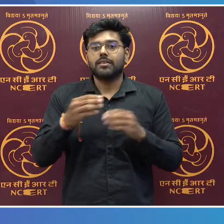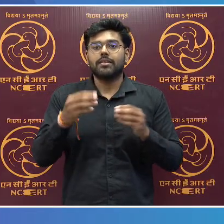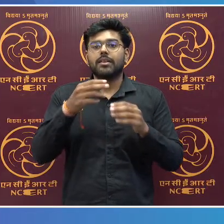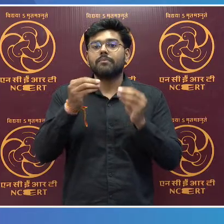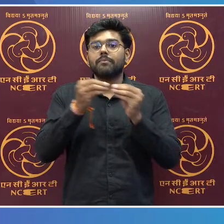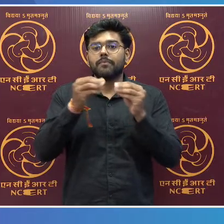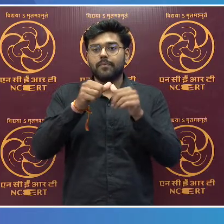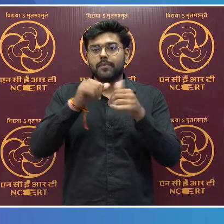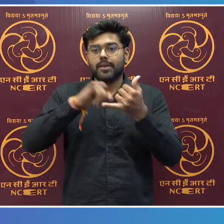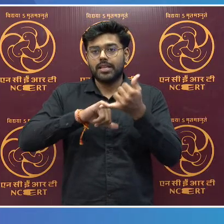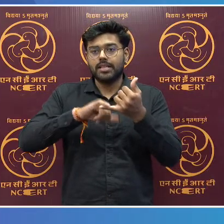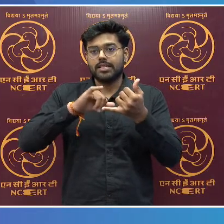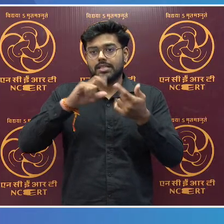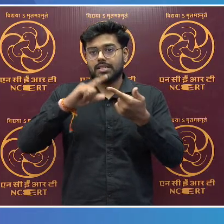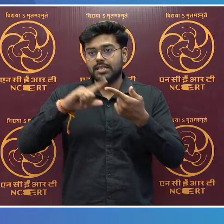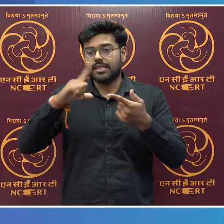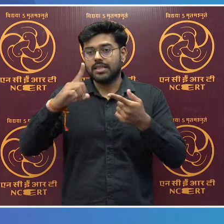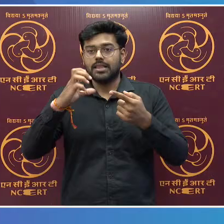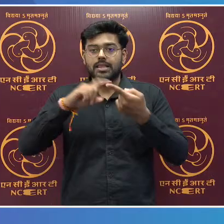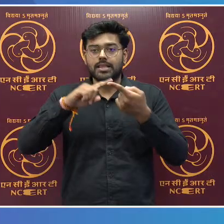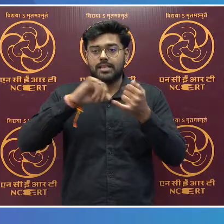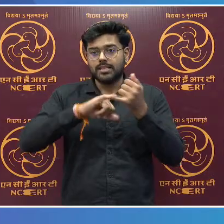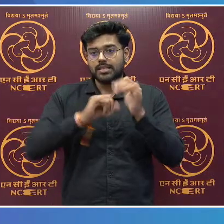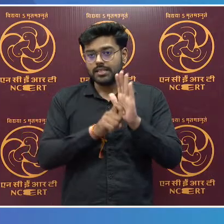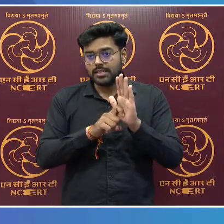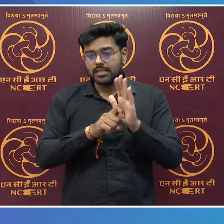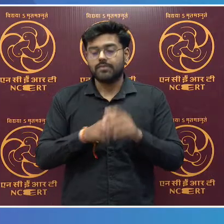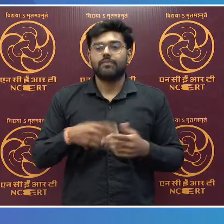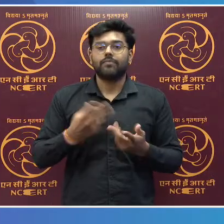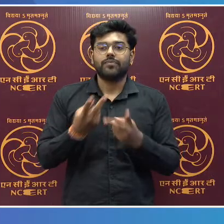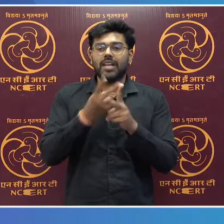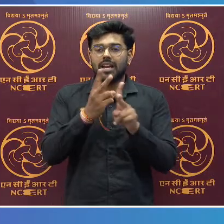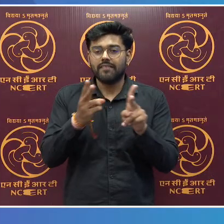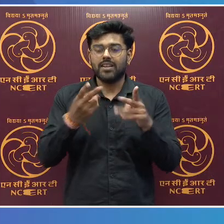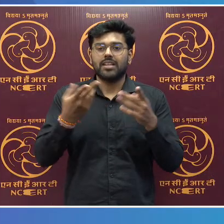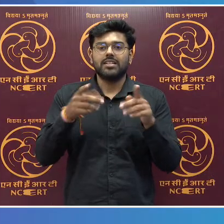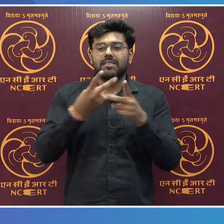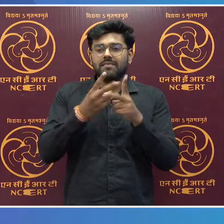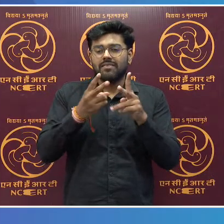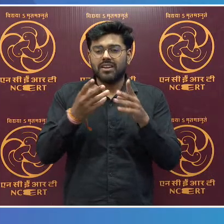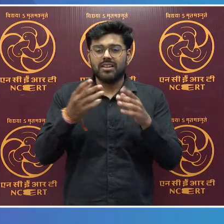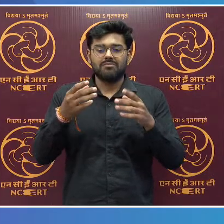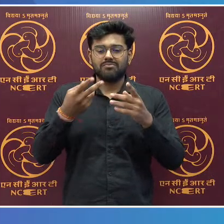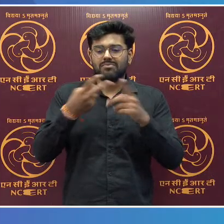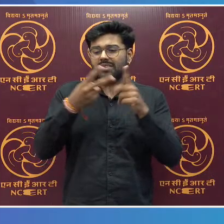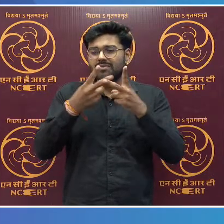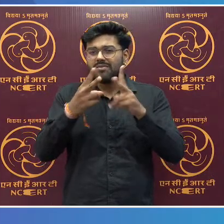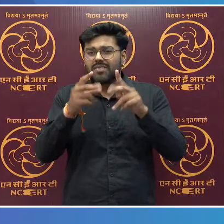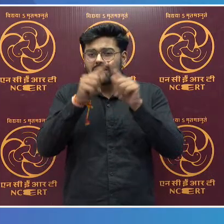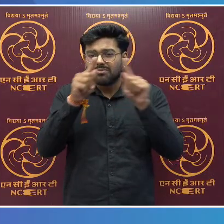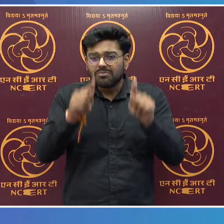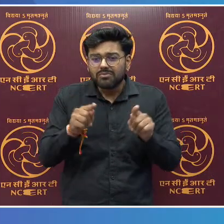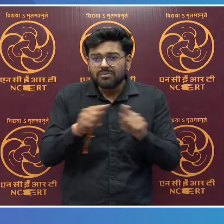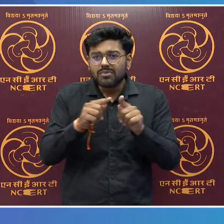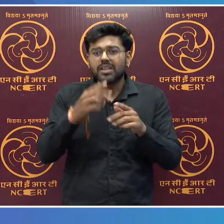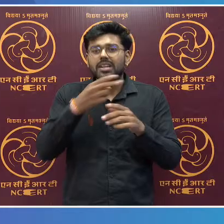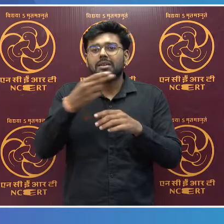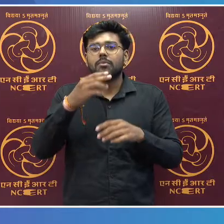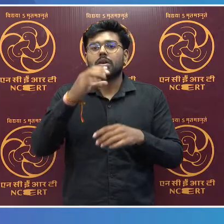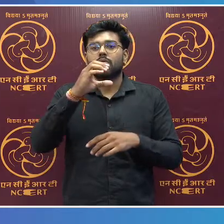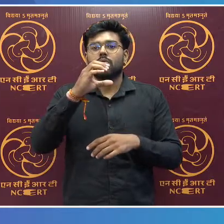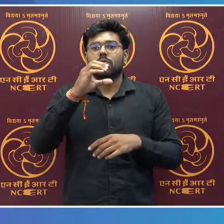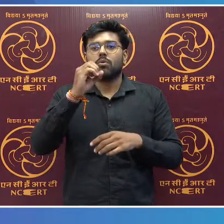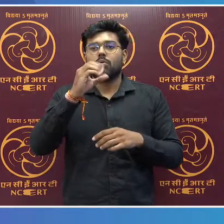bacillus. Then we have spherical shapes bacteria, that is called as cocci,